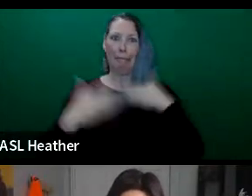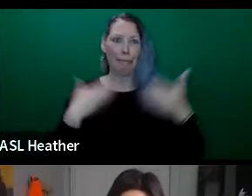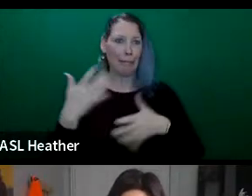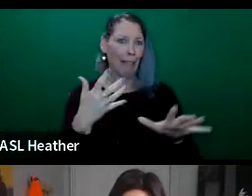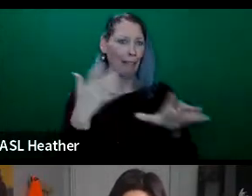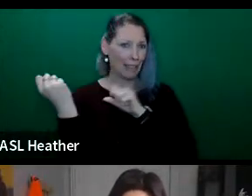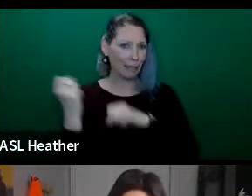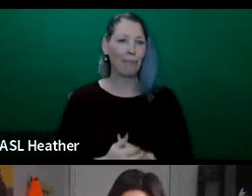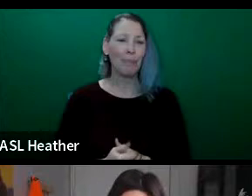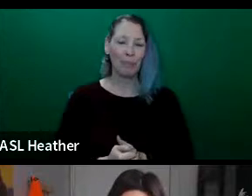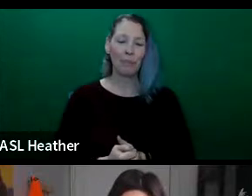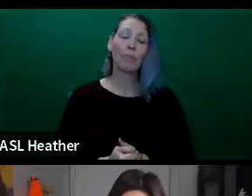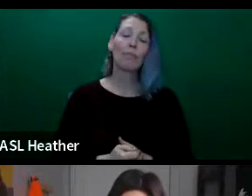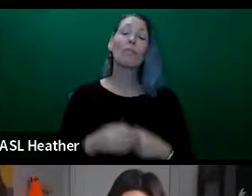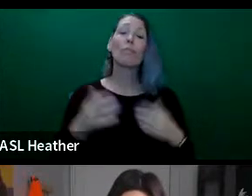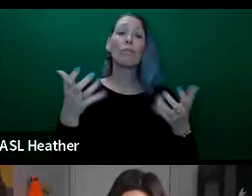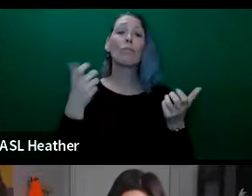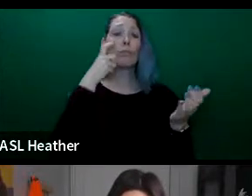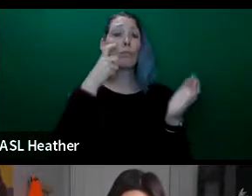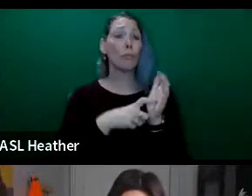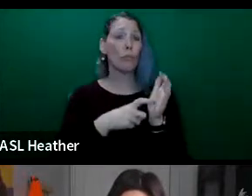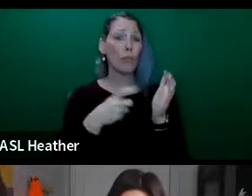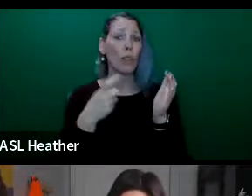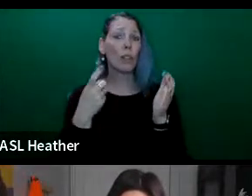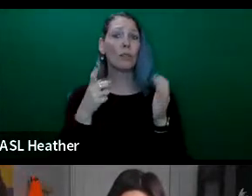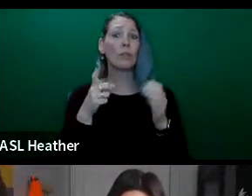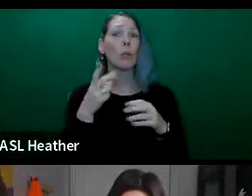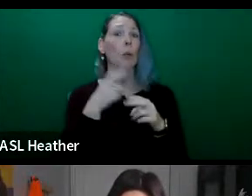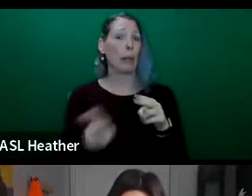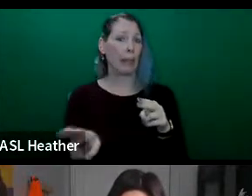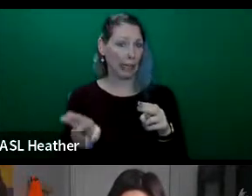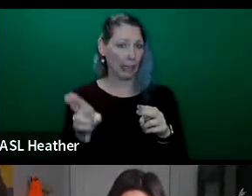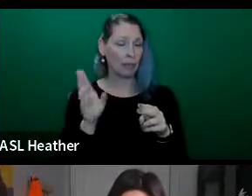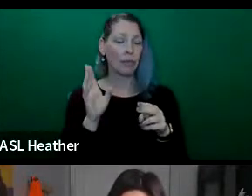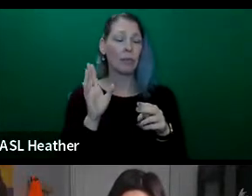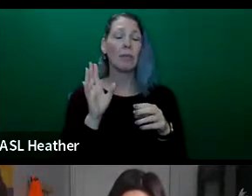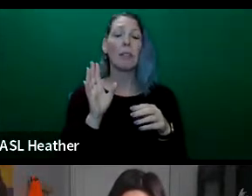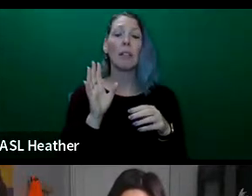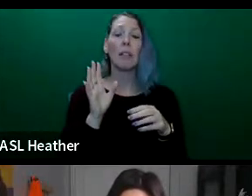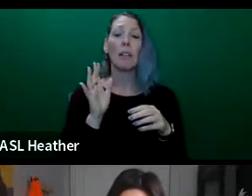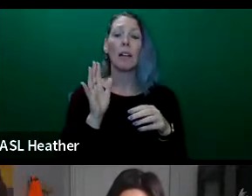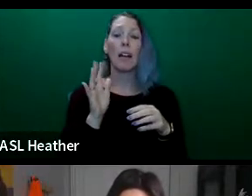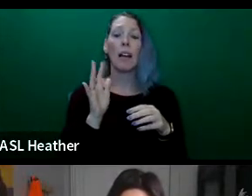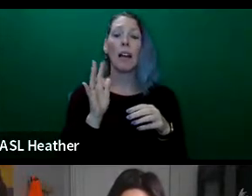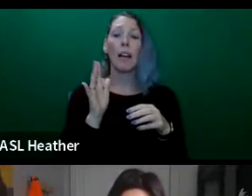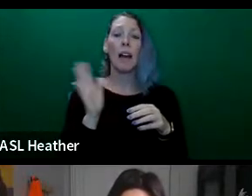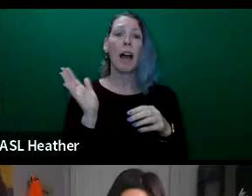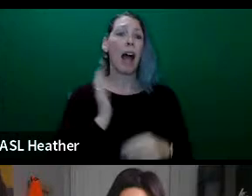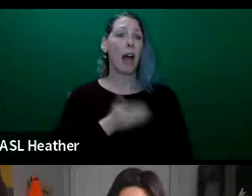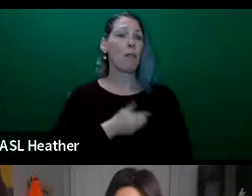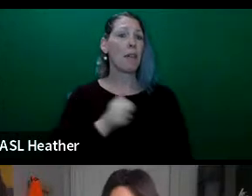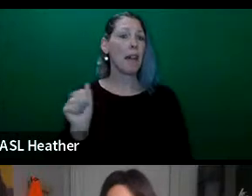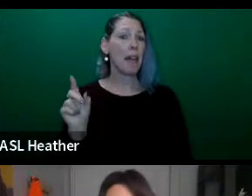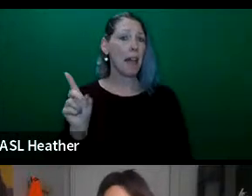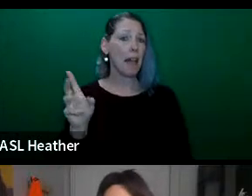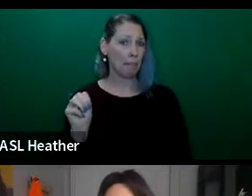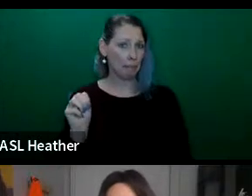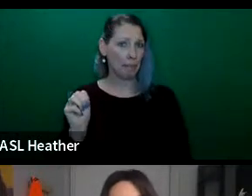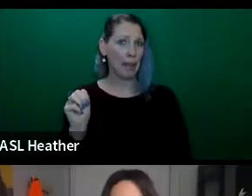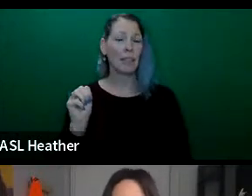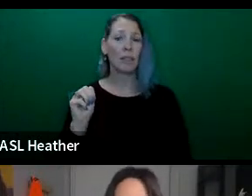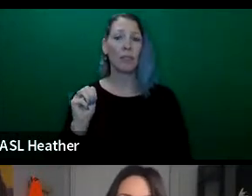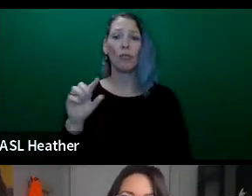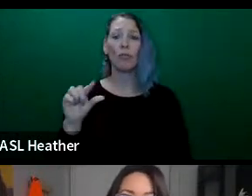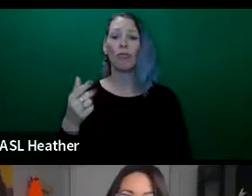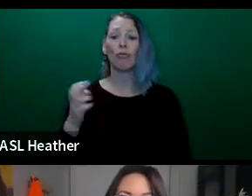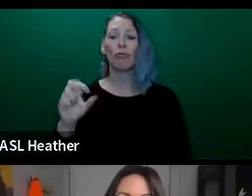quickly. I'd like to acknowledge very quickly that our administrator, program administrator, Greg